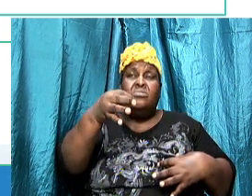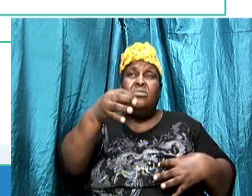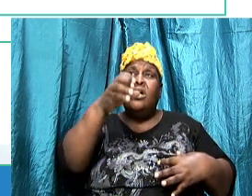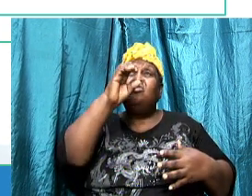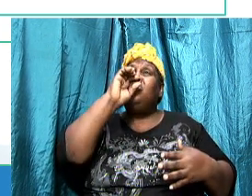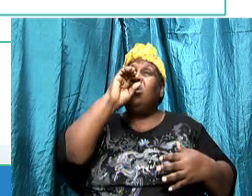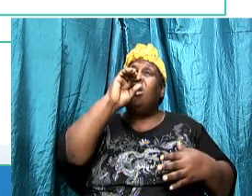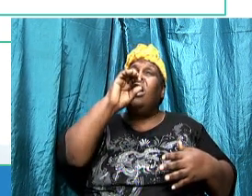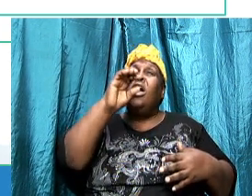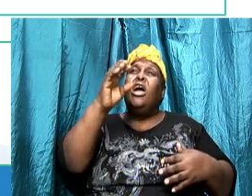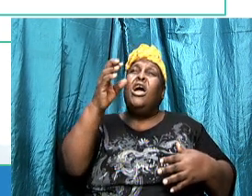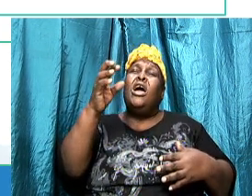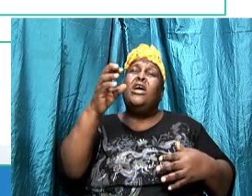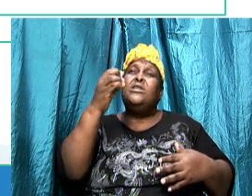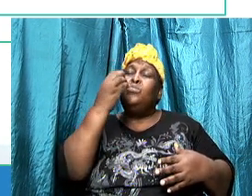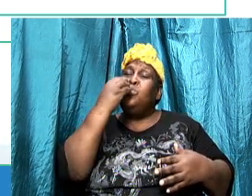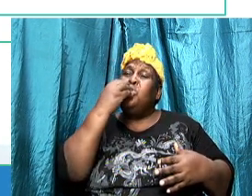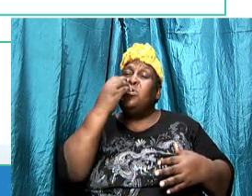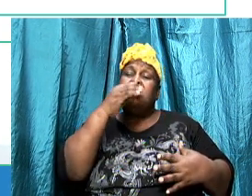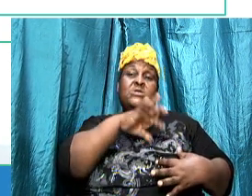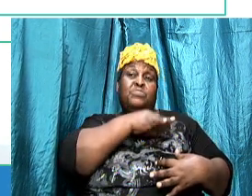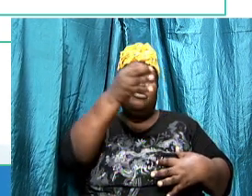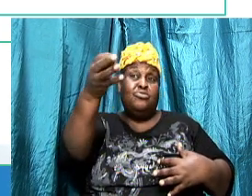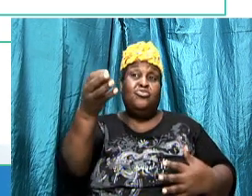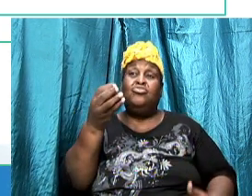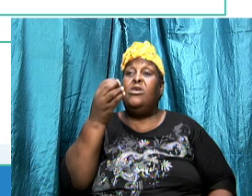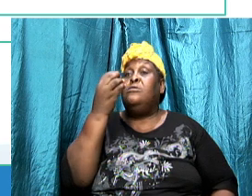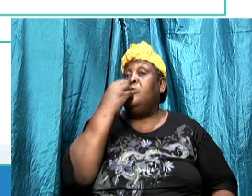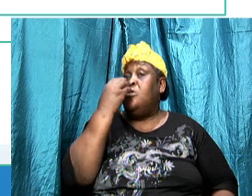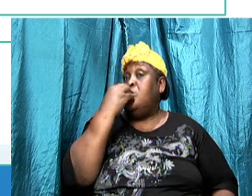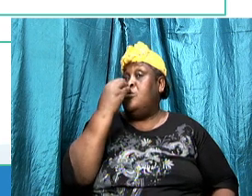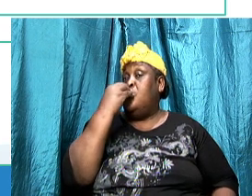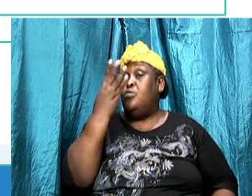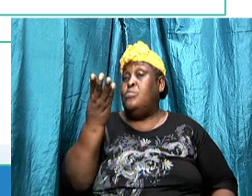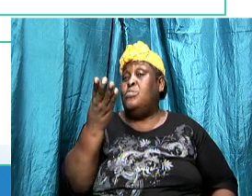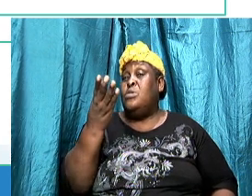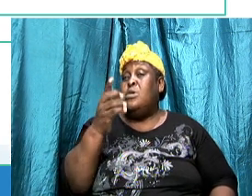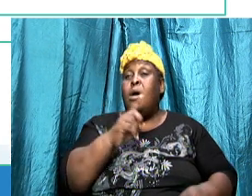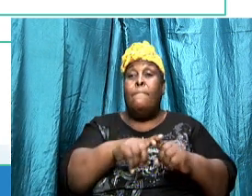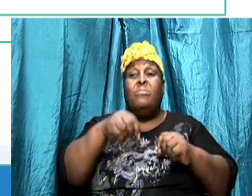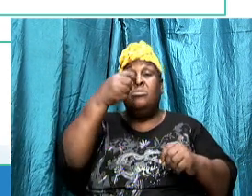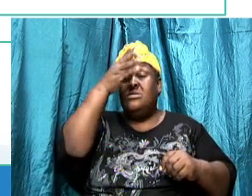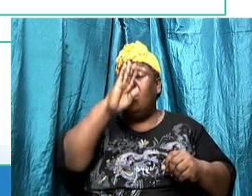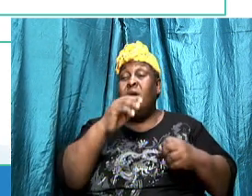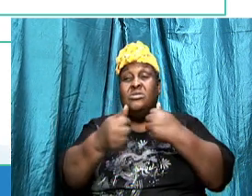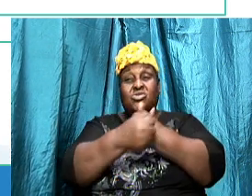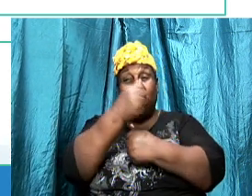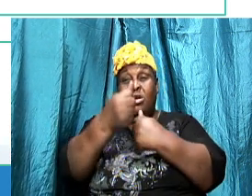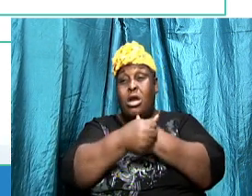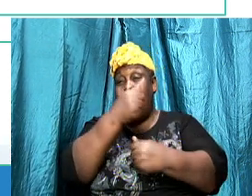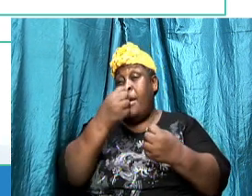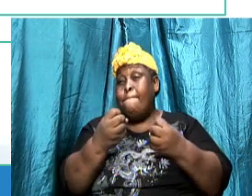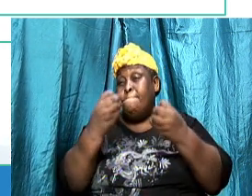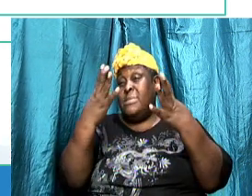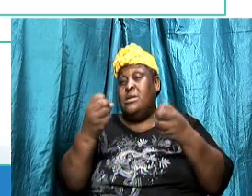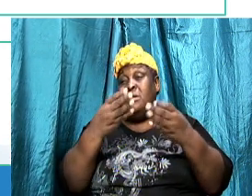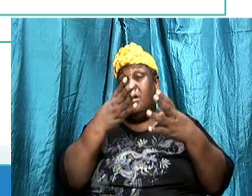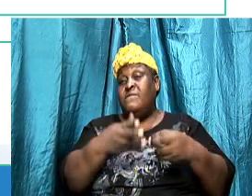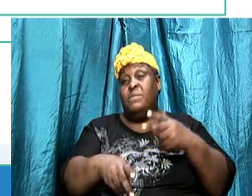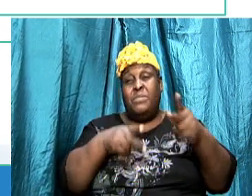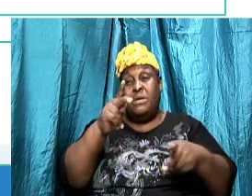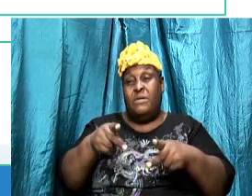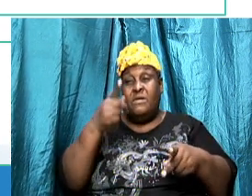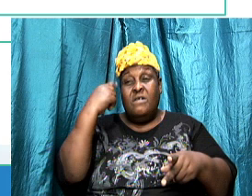from Christ, as it were. But the scripture says that God destroyed many of them because of the things that they